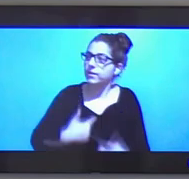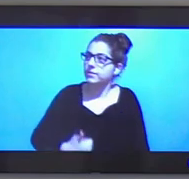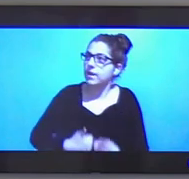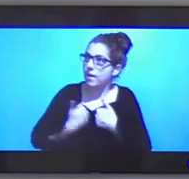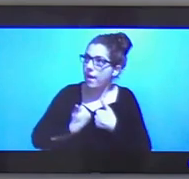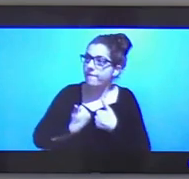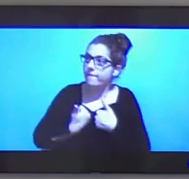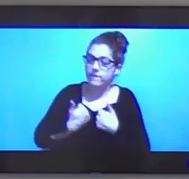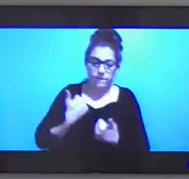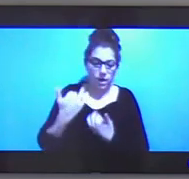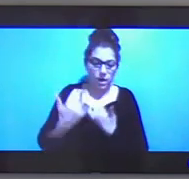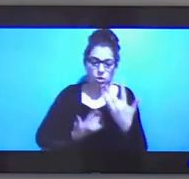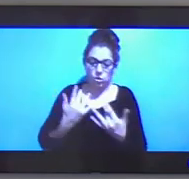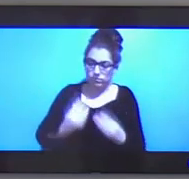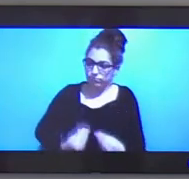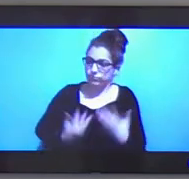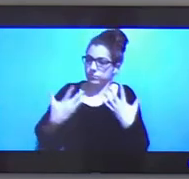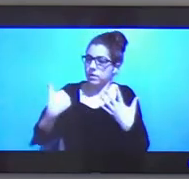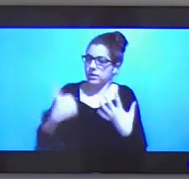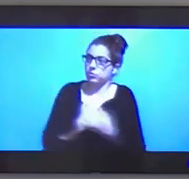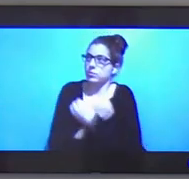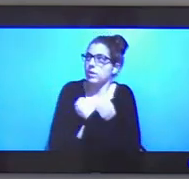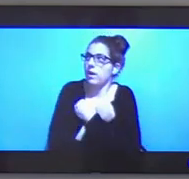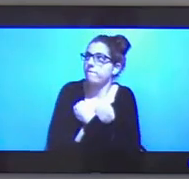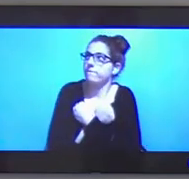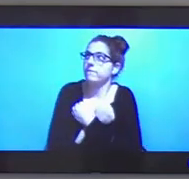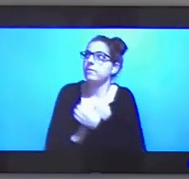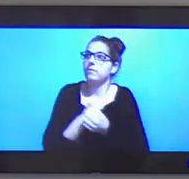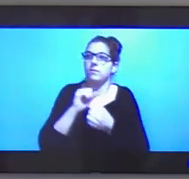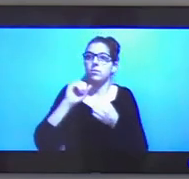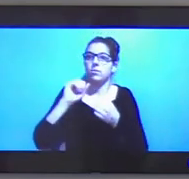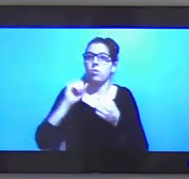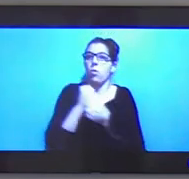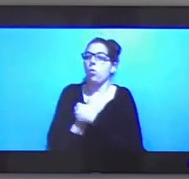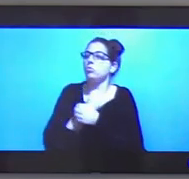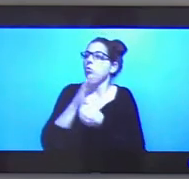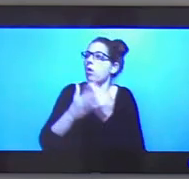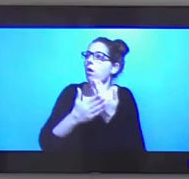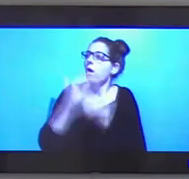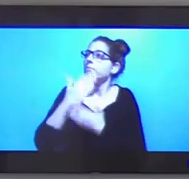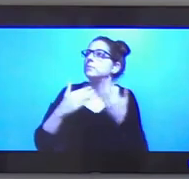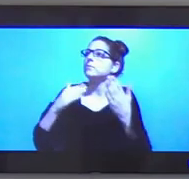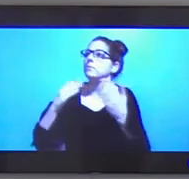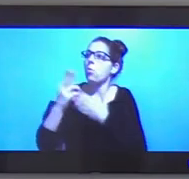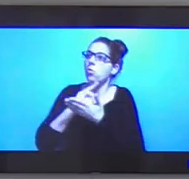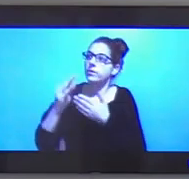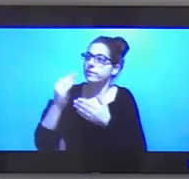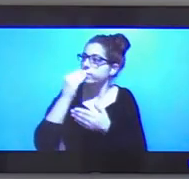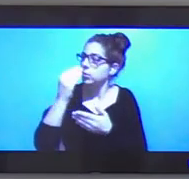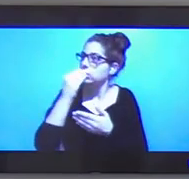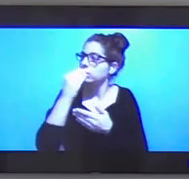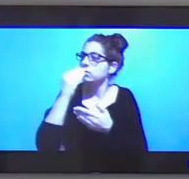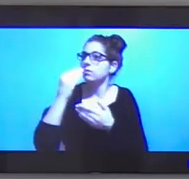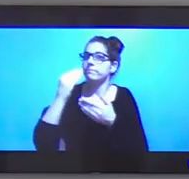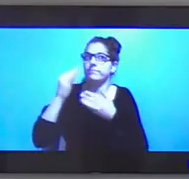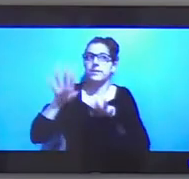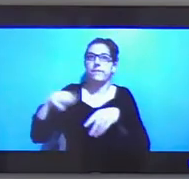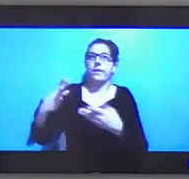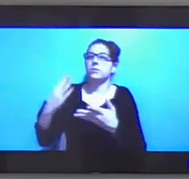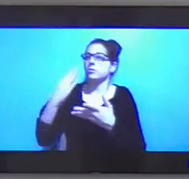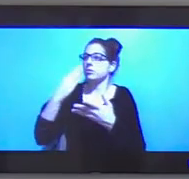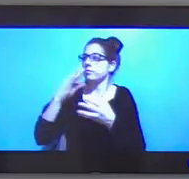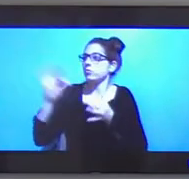love. Enfold in your arms all who share this holy food, and nurture in us the fruits of the Spirit, that we may be a